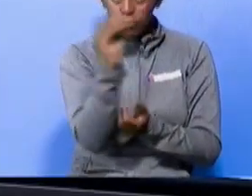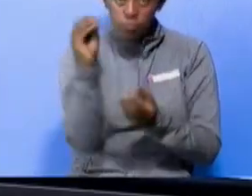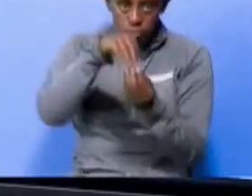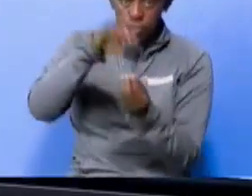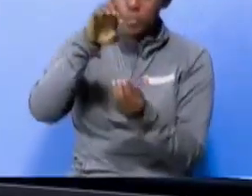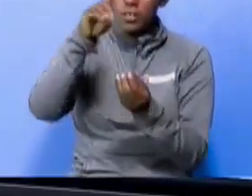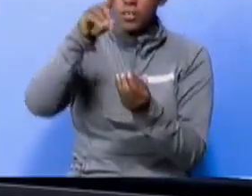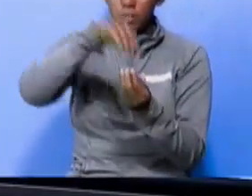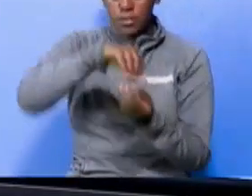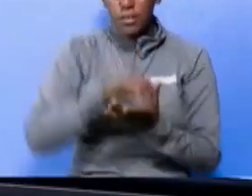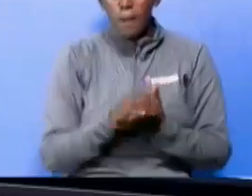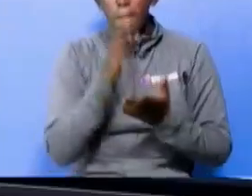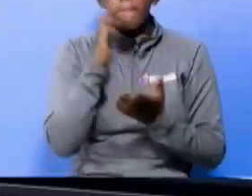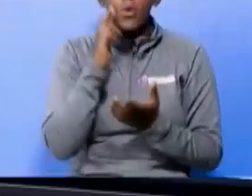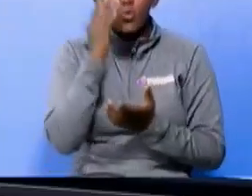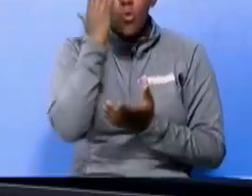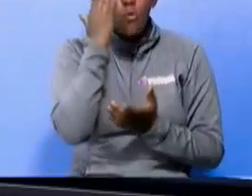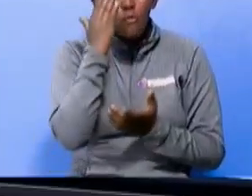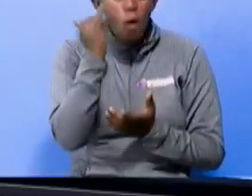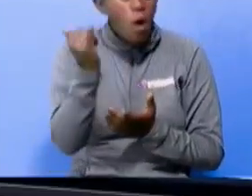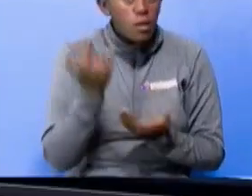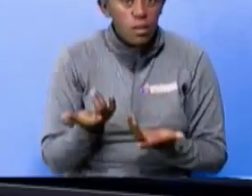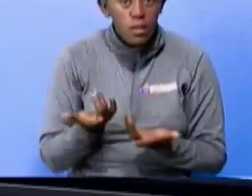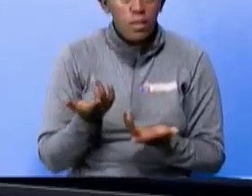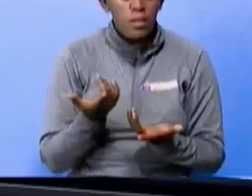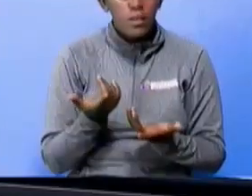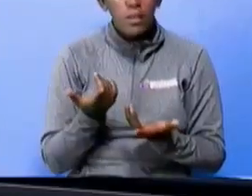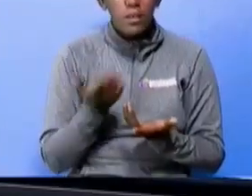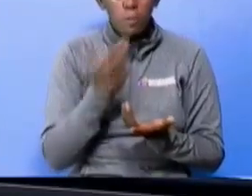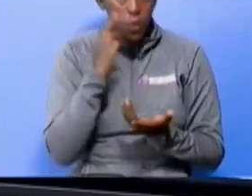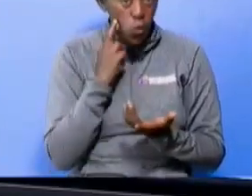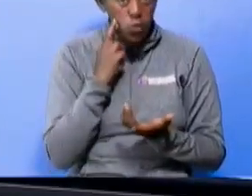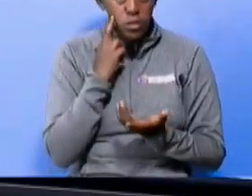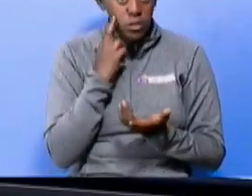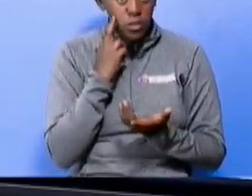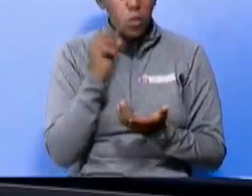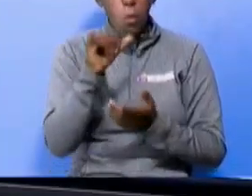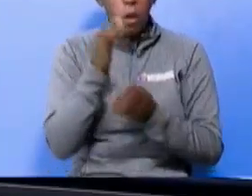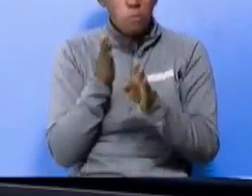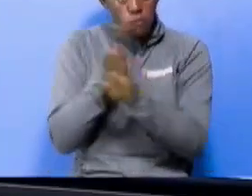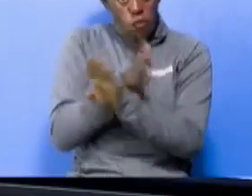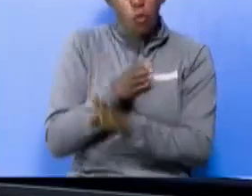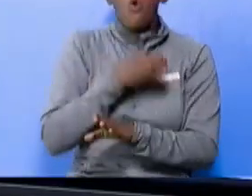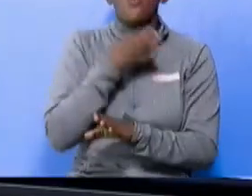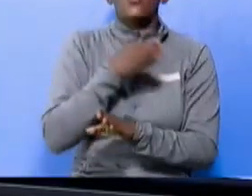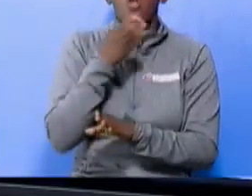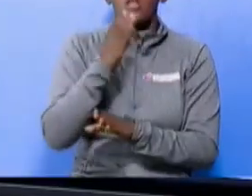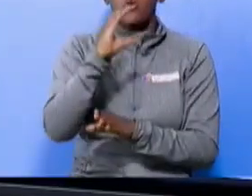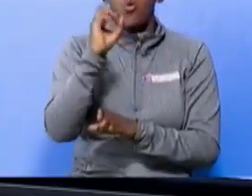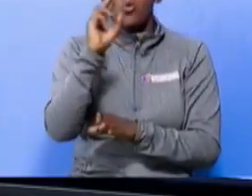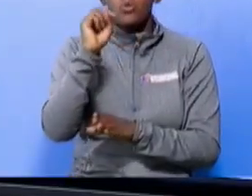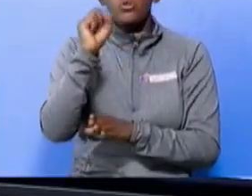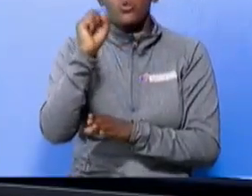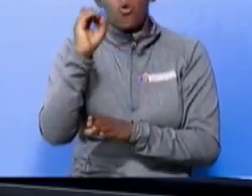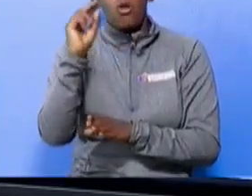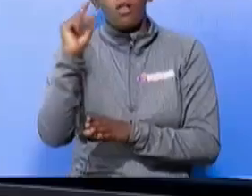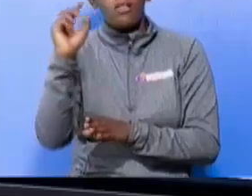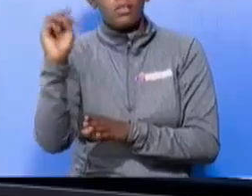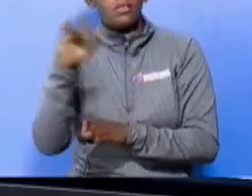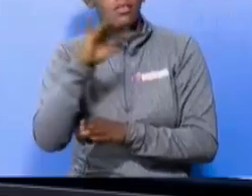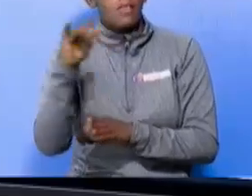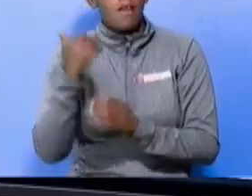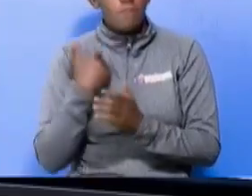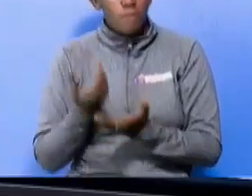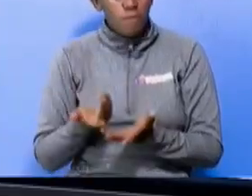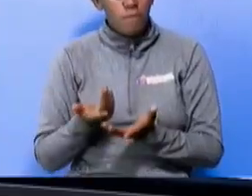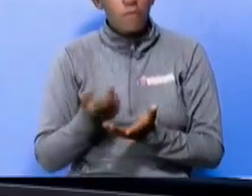ed. Because of what? Because of this consonant letter. Yeah? You know, consonant